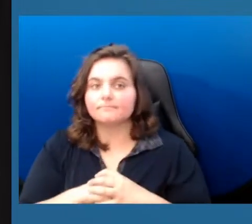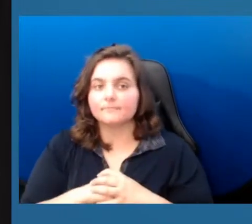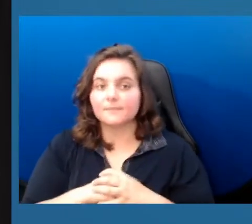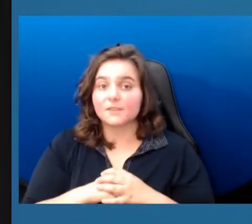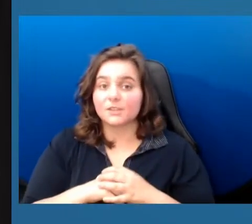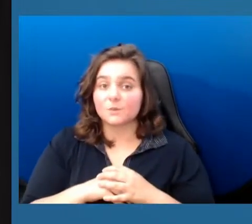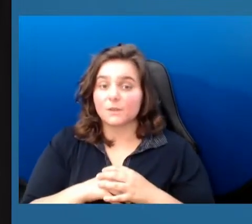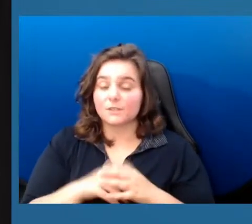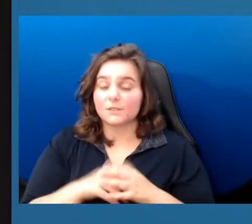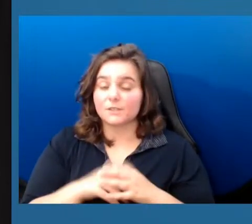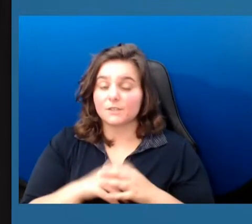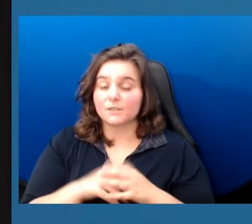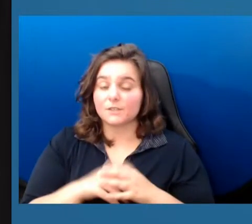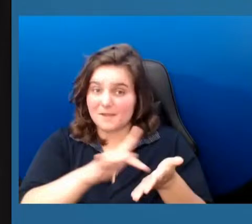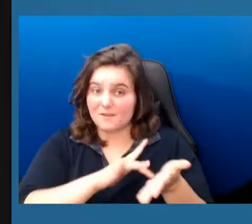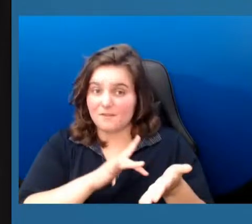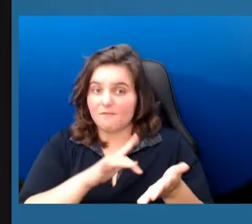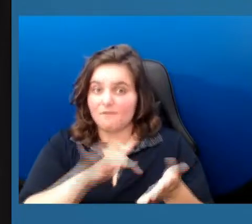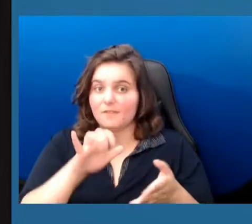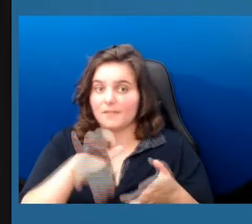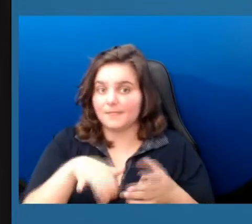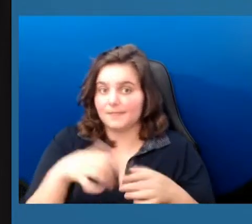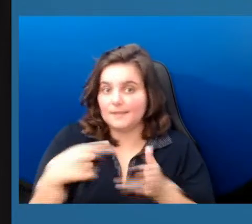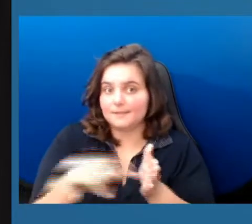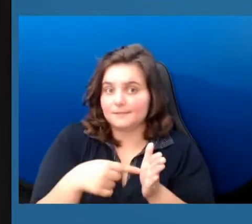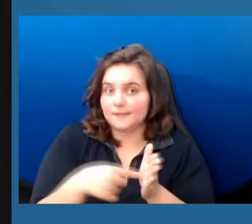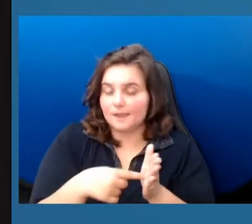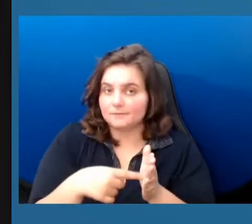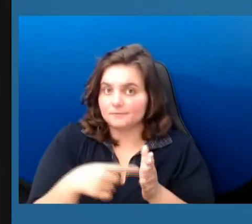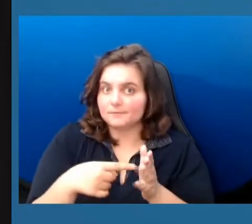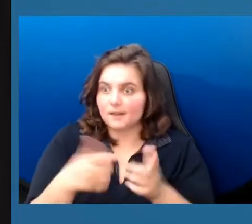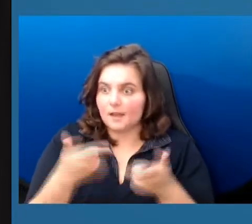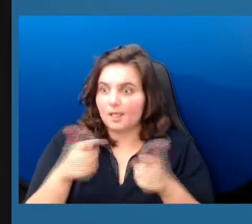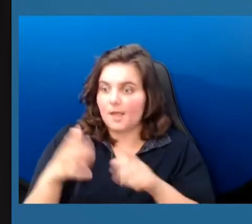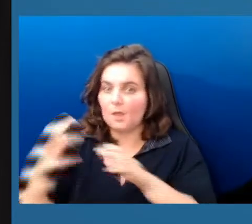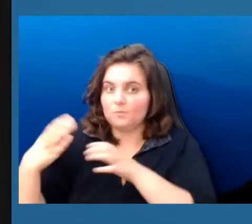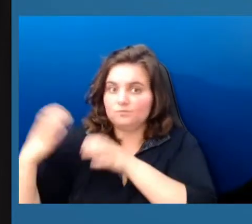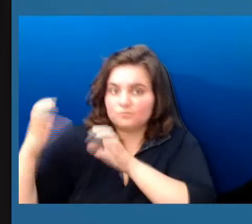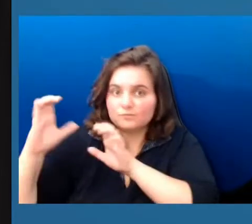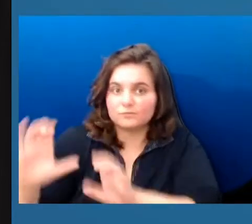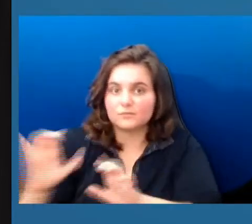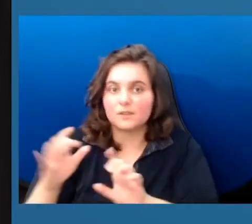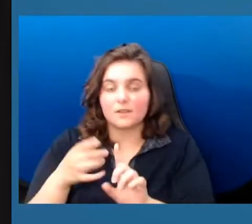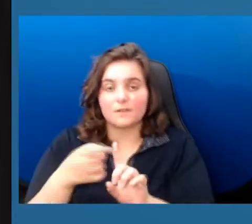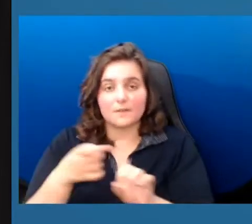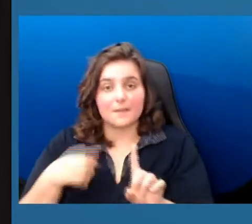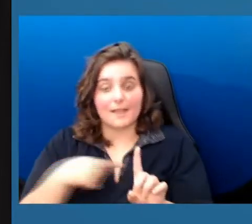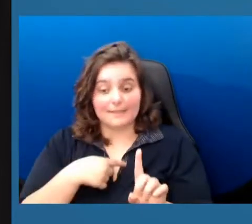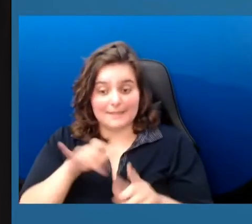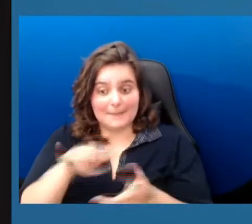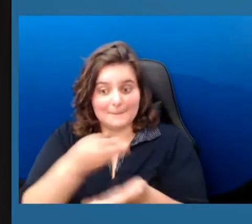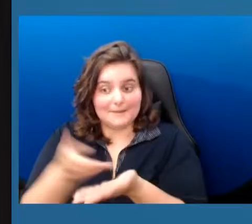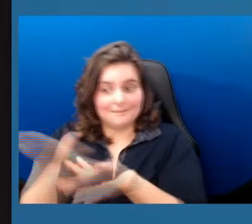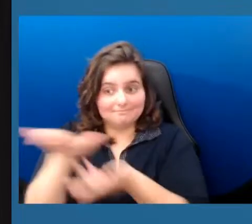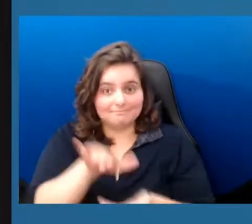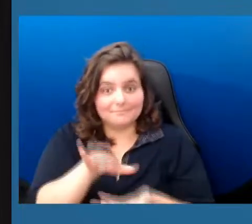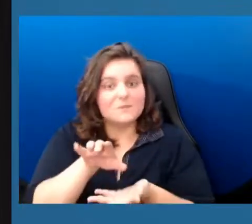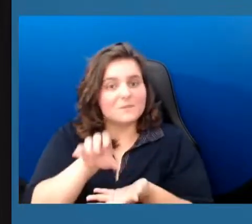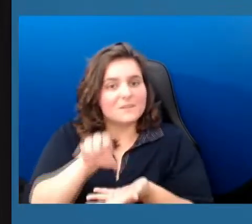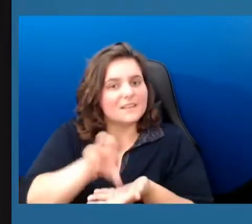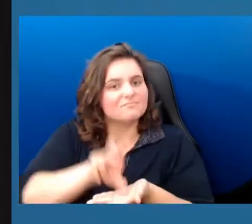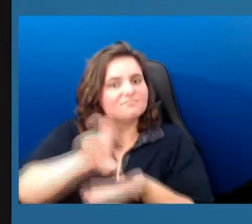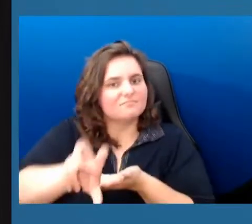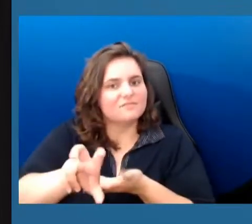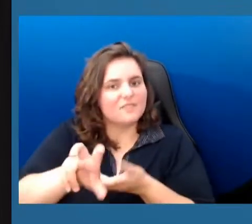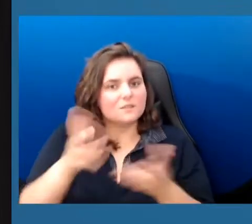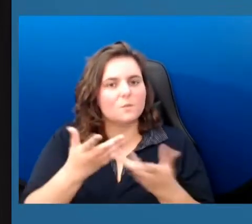that burden to be lifted off the shoulders of us as small businesses, and to be able to take that money and then reinvest it back into what's important to us, which is our people,